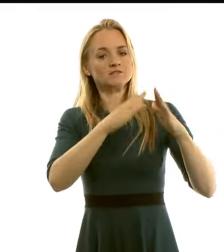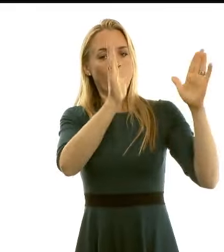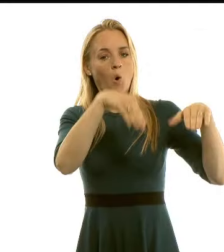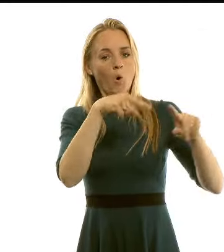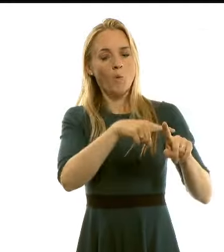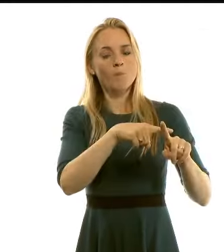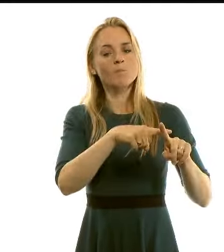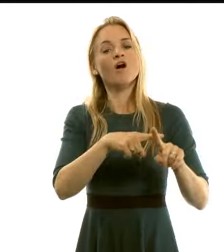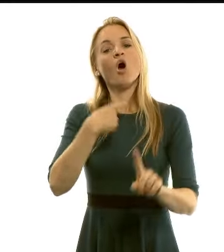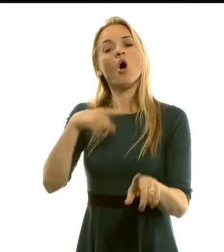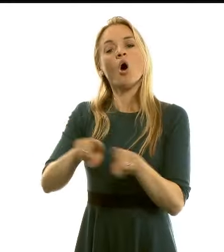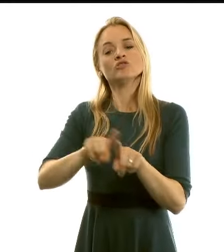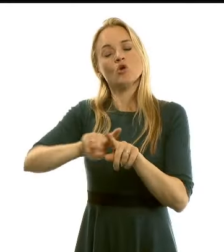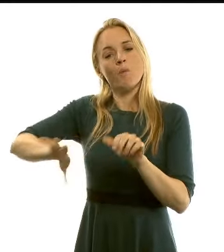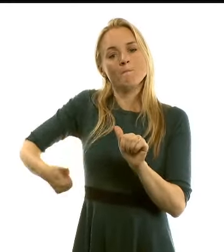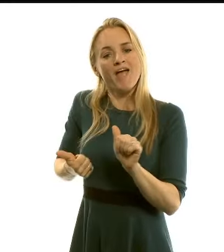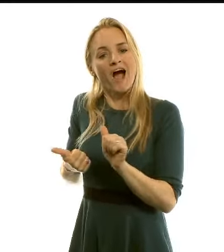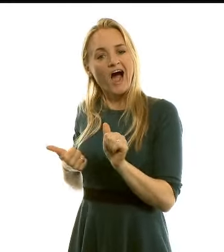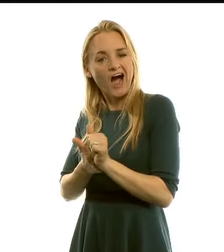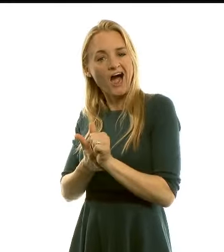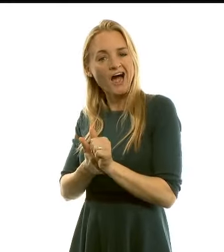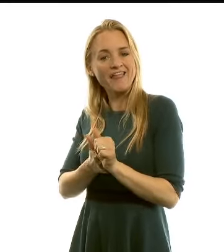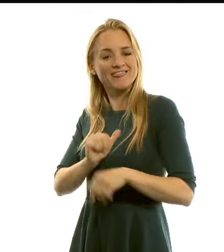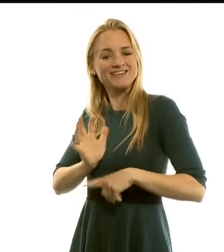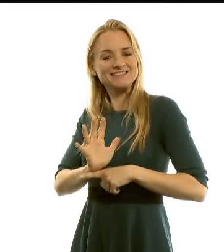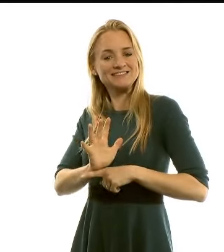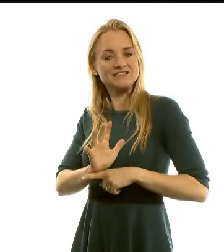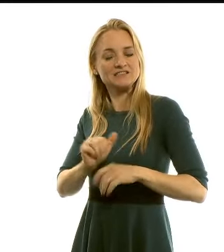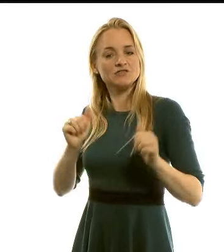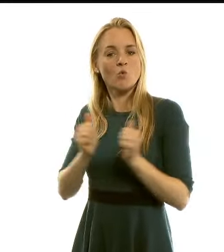world with the LEGO Star Wars team.